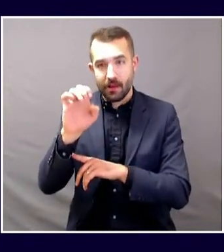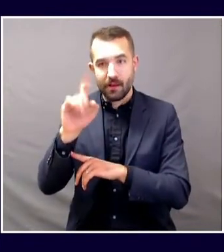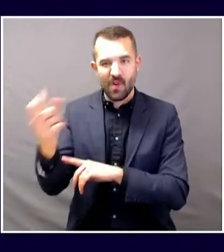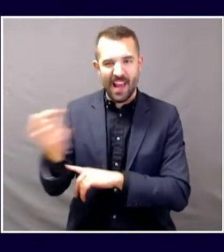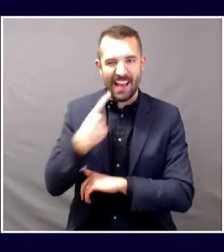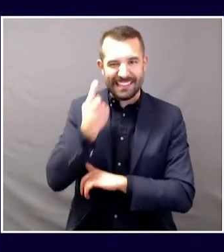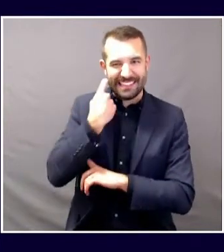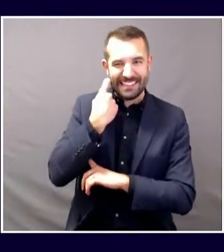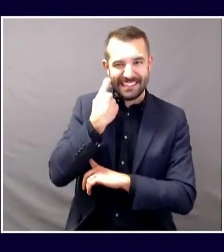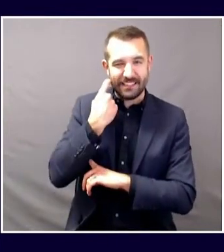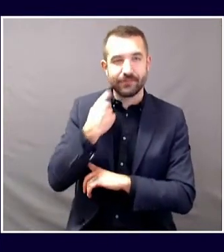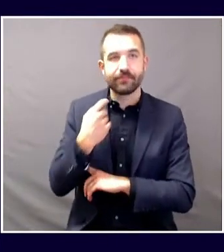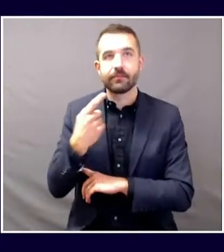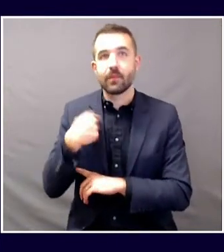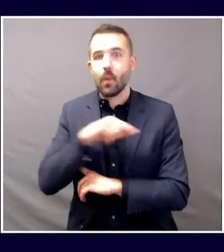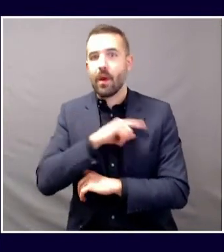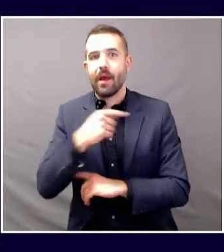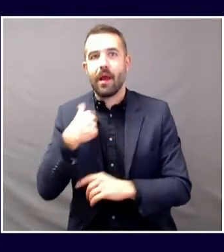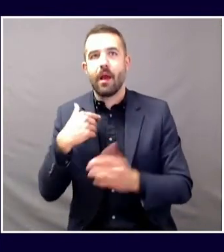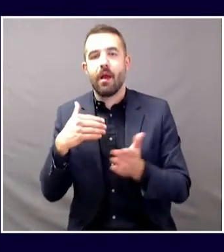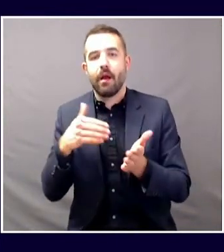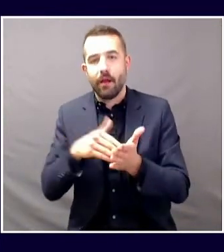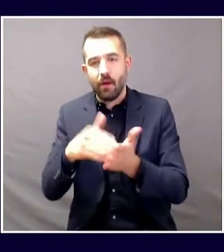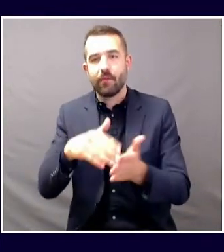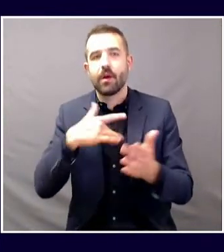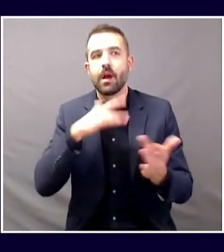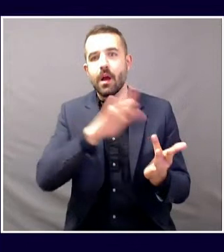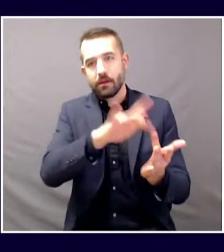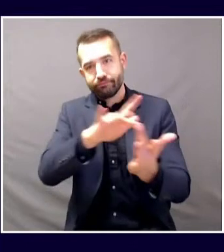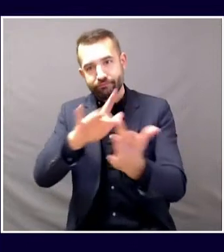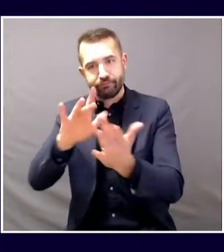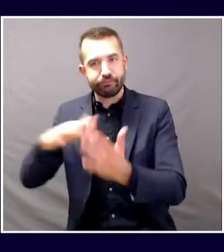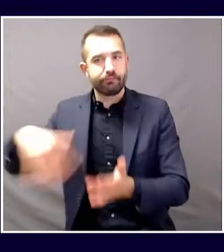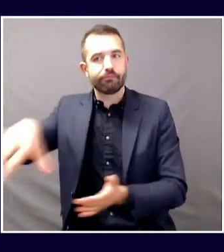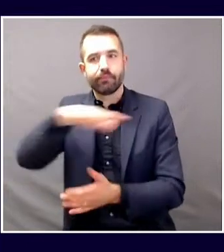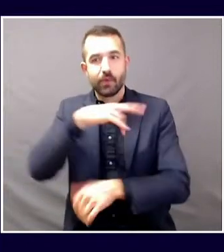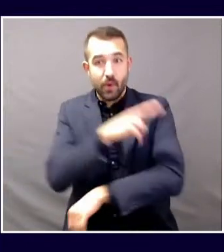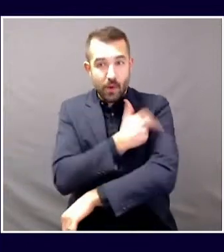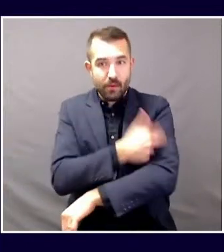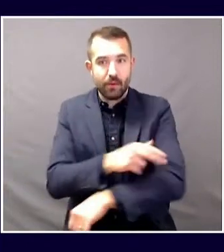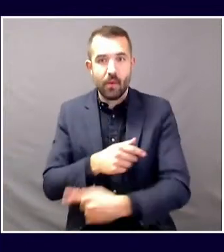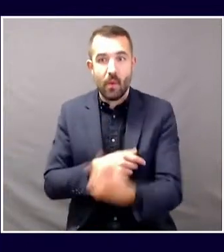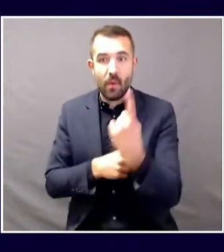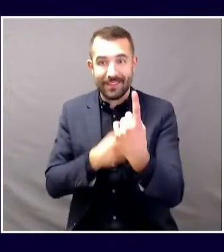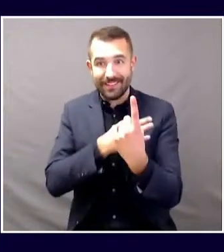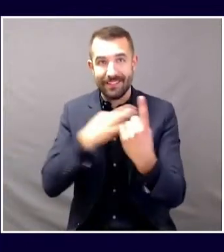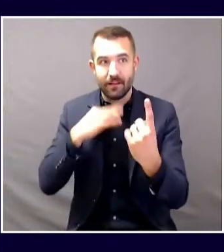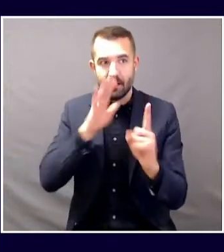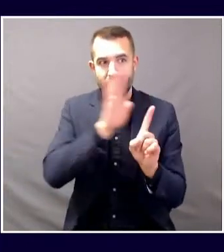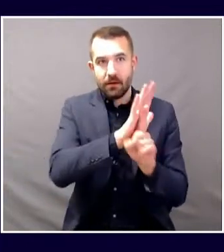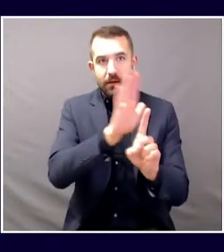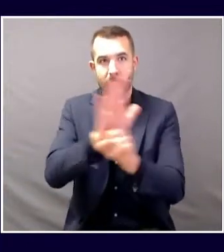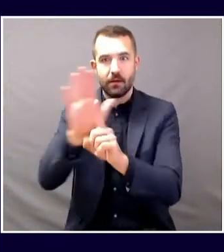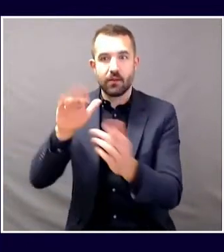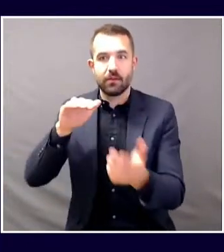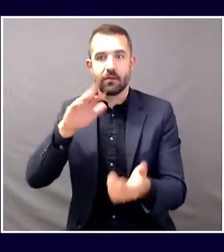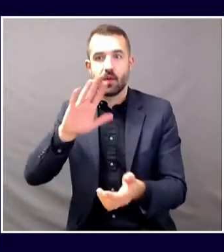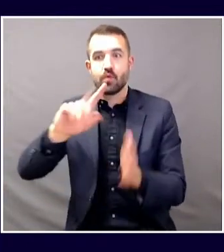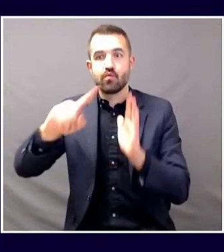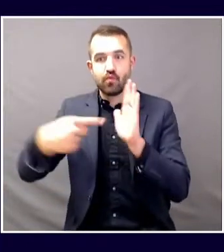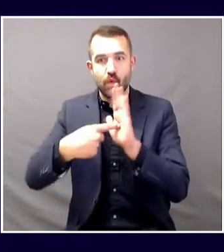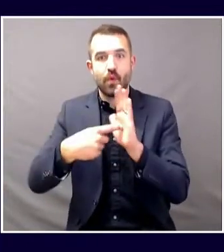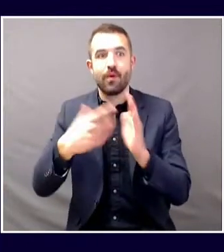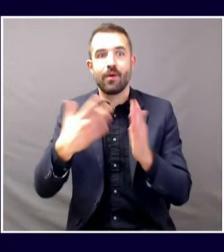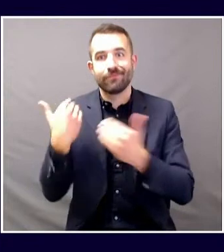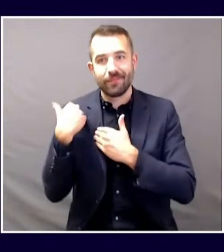We have a staff person actually who's part of his job is to be in contact with hospitals every single day to try to get